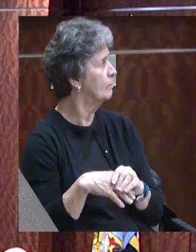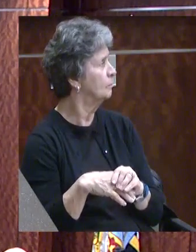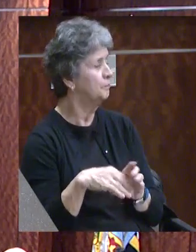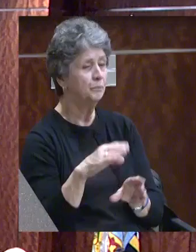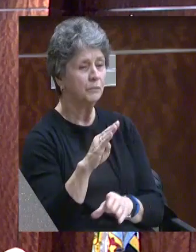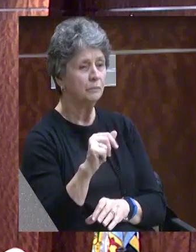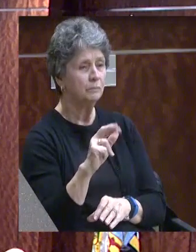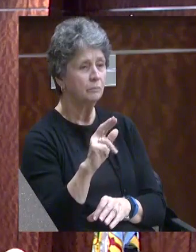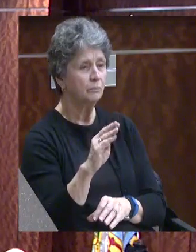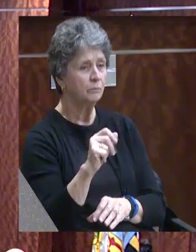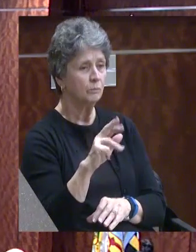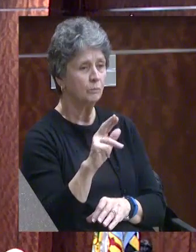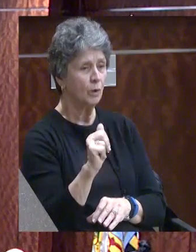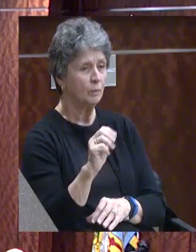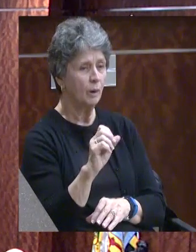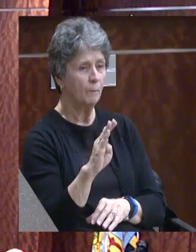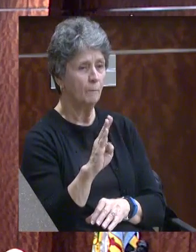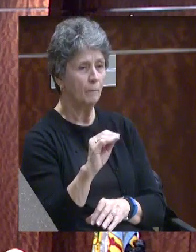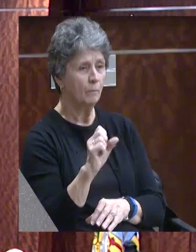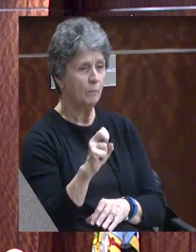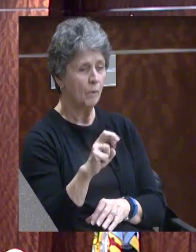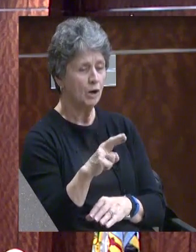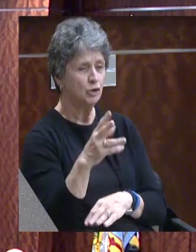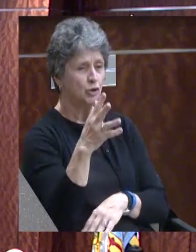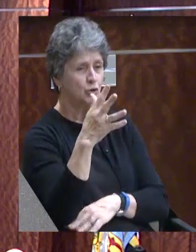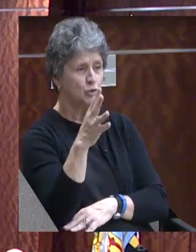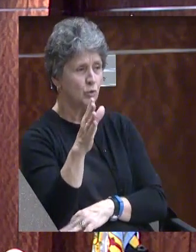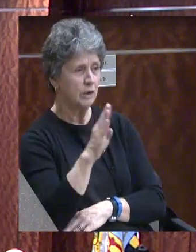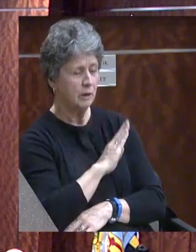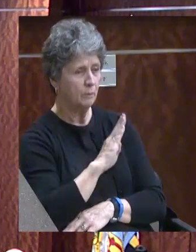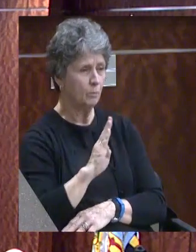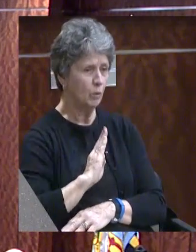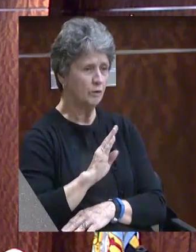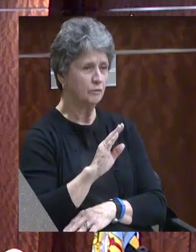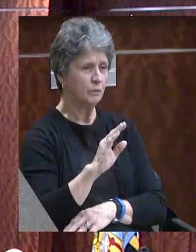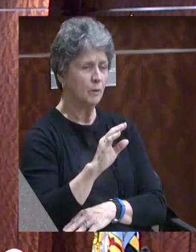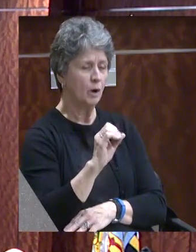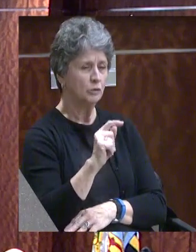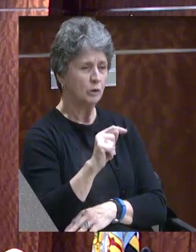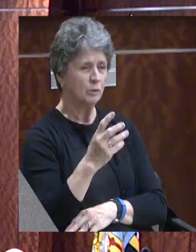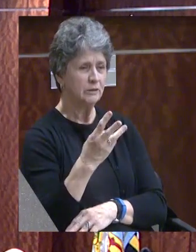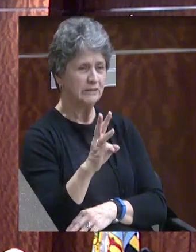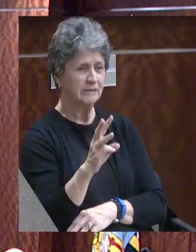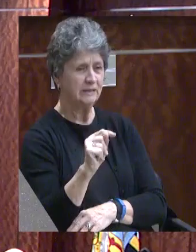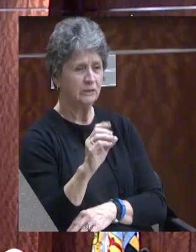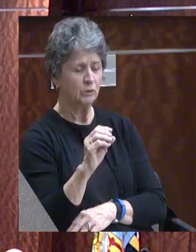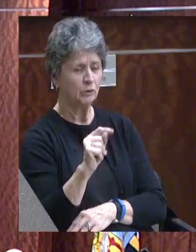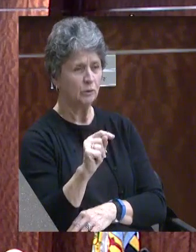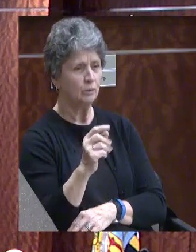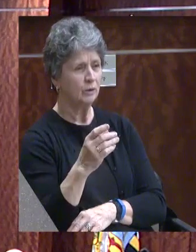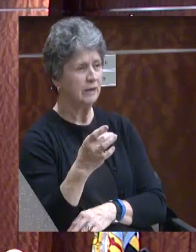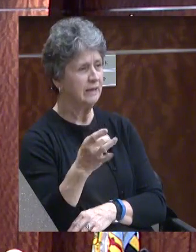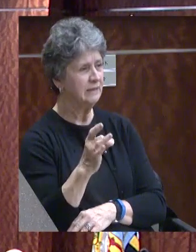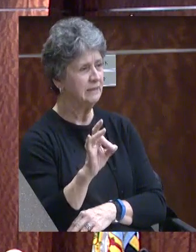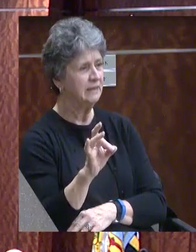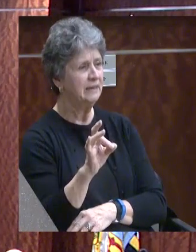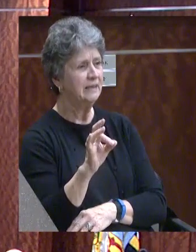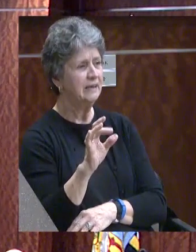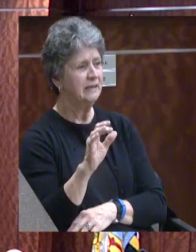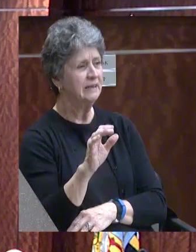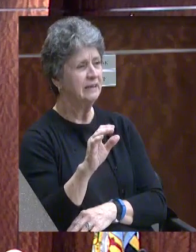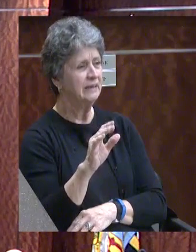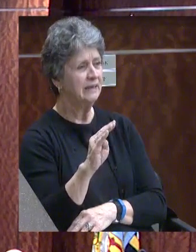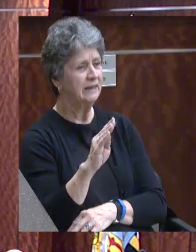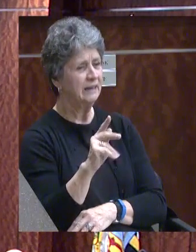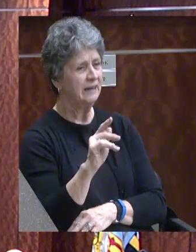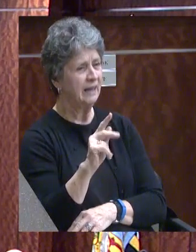Barbara Boschert for Tree Board from 10/24/16 to 10/24/18. Patsy Faddis, Tree Board,